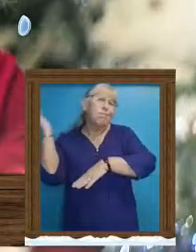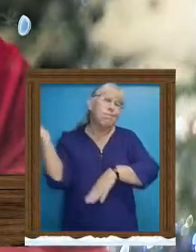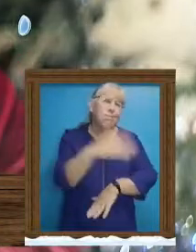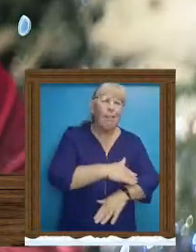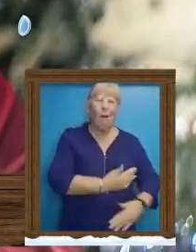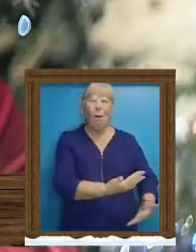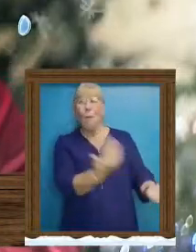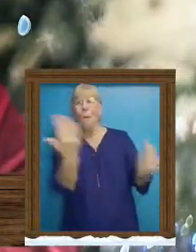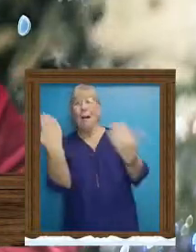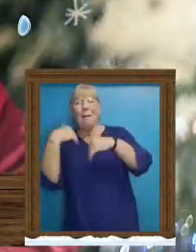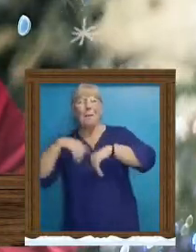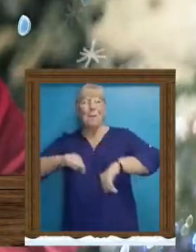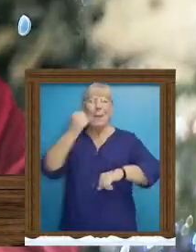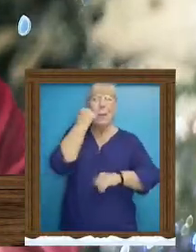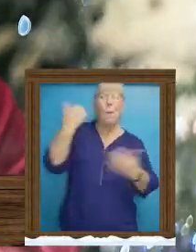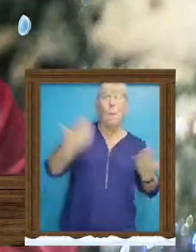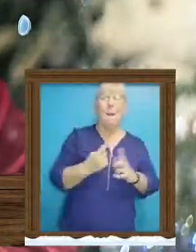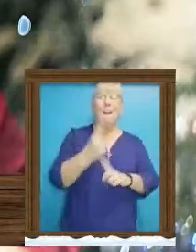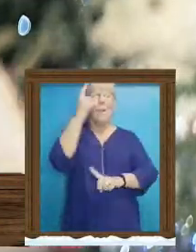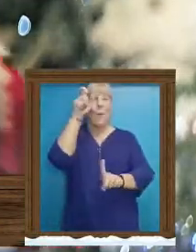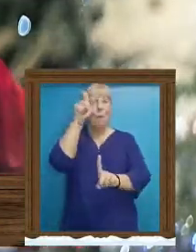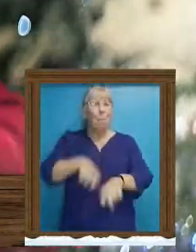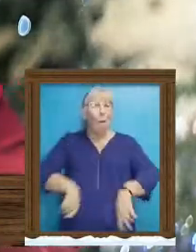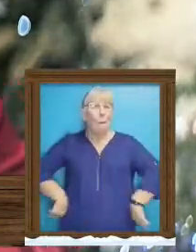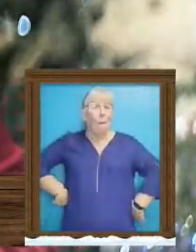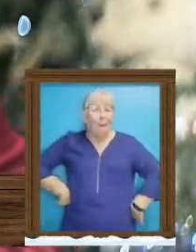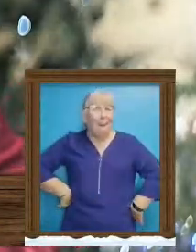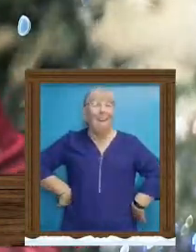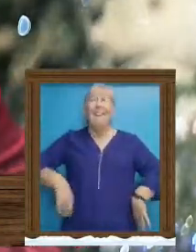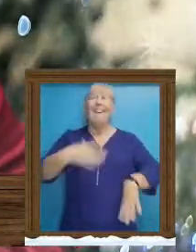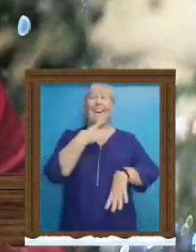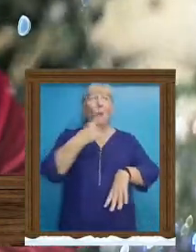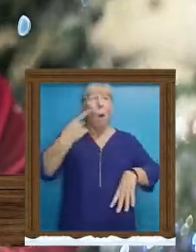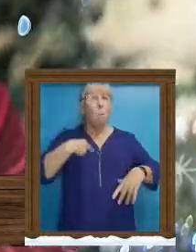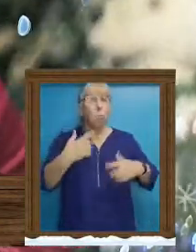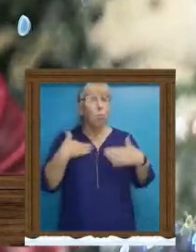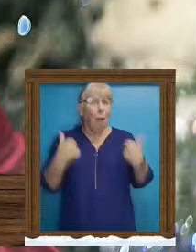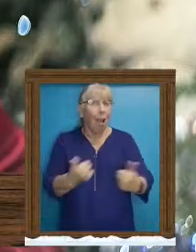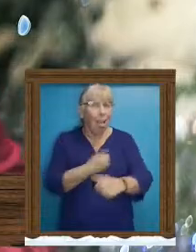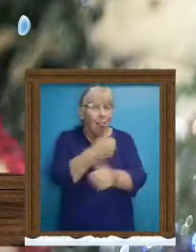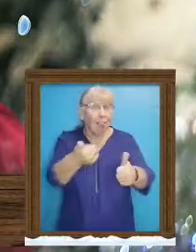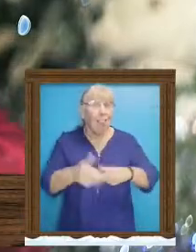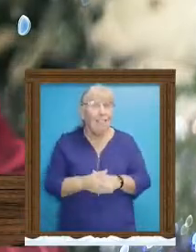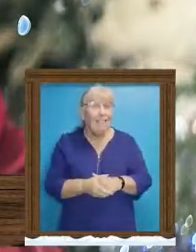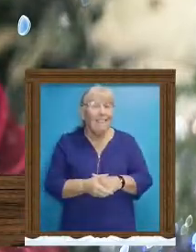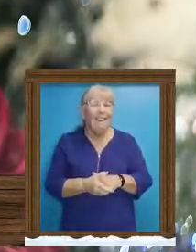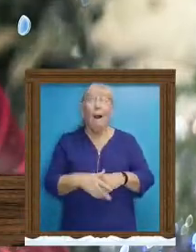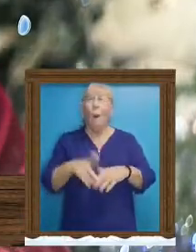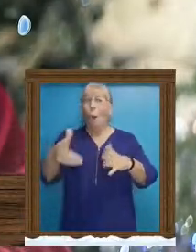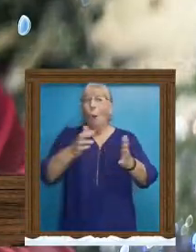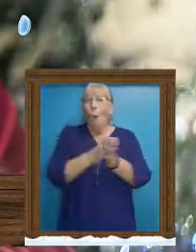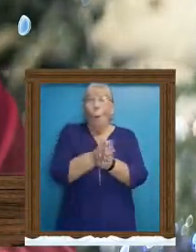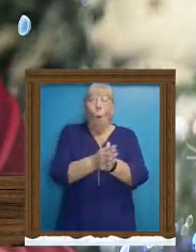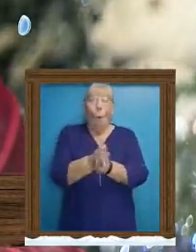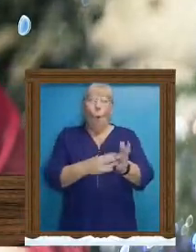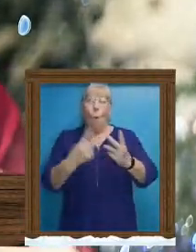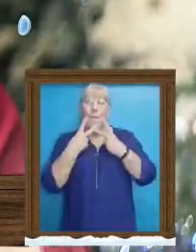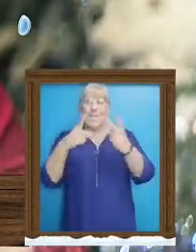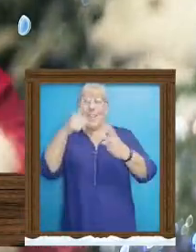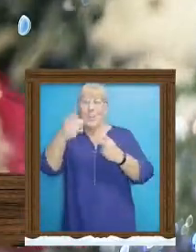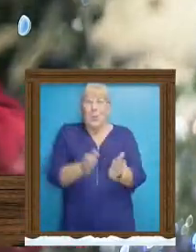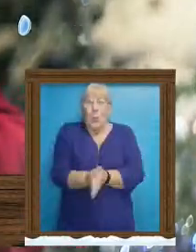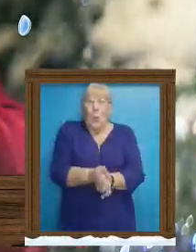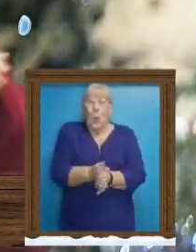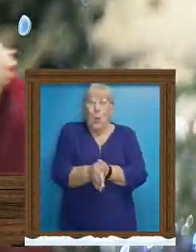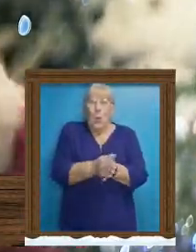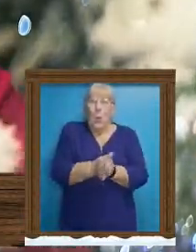welcome to my home here in the North Pole. I hope you've been keeping well, yes. I can't wait to come and visit you again. I can't.